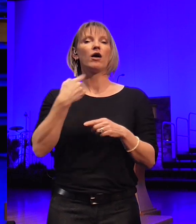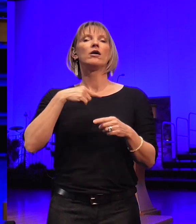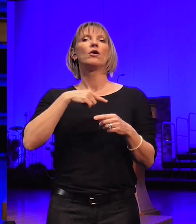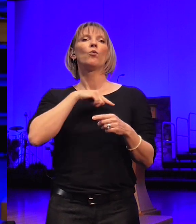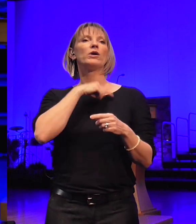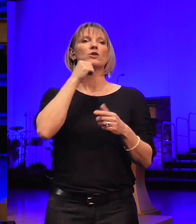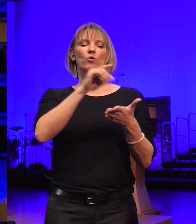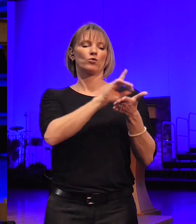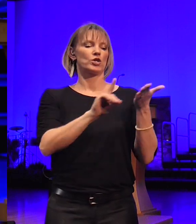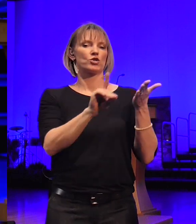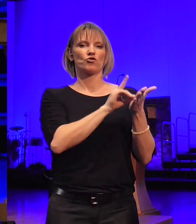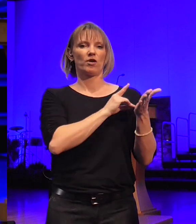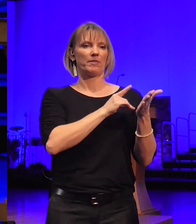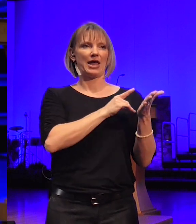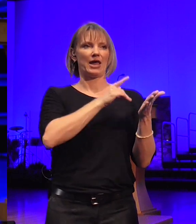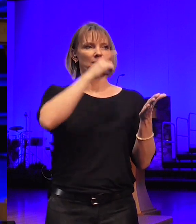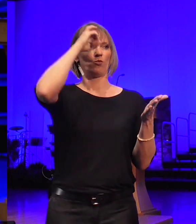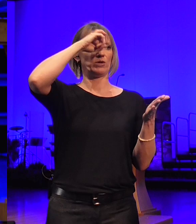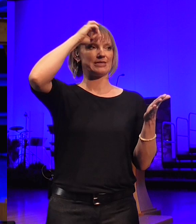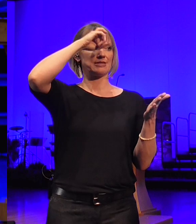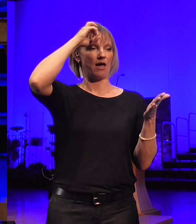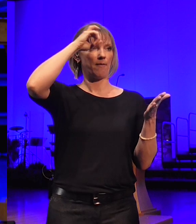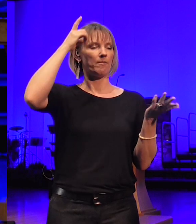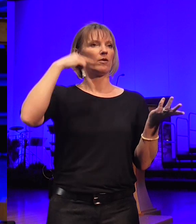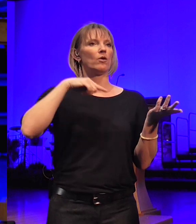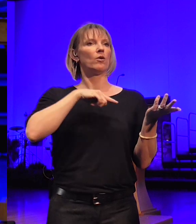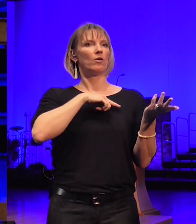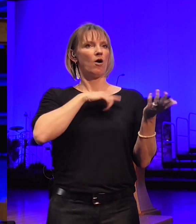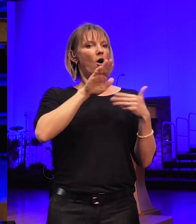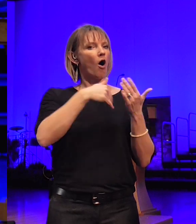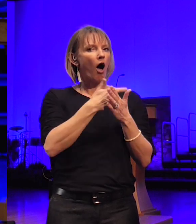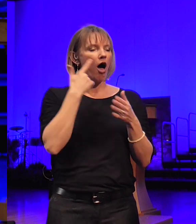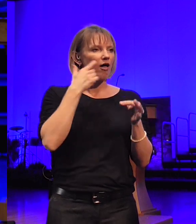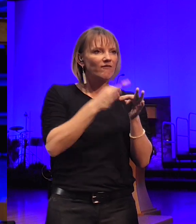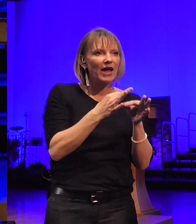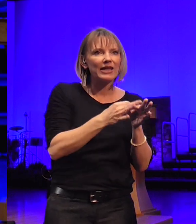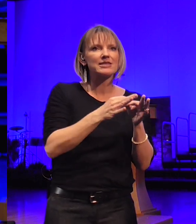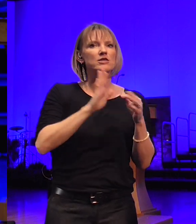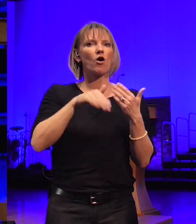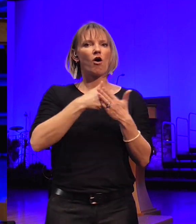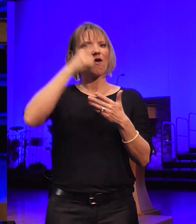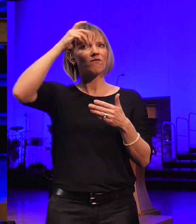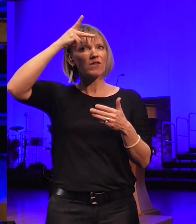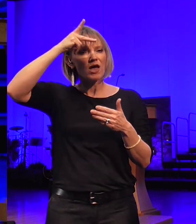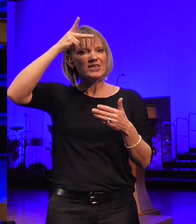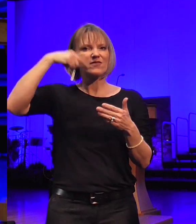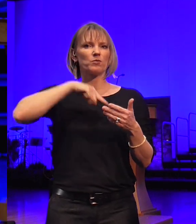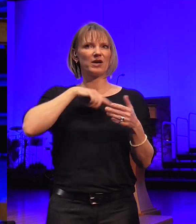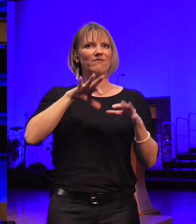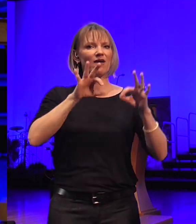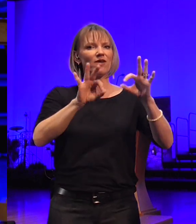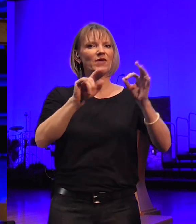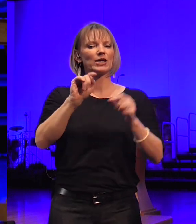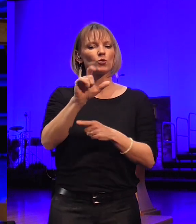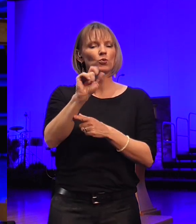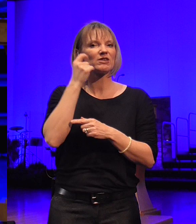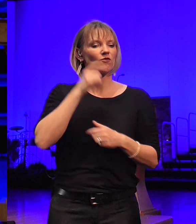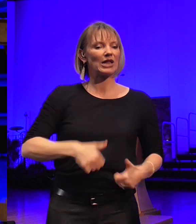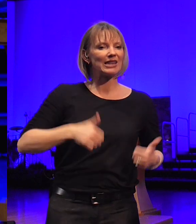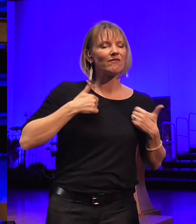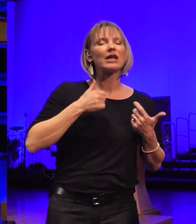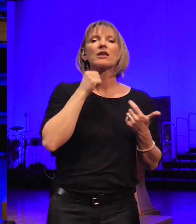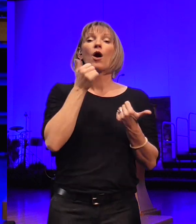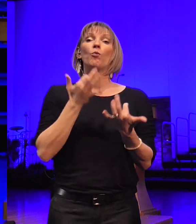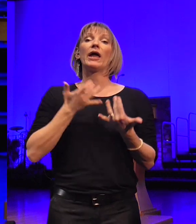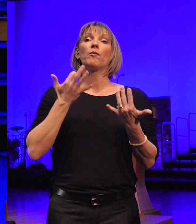discriminate against wisdom. We find in all the great faiths and all great philosophies tools for living and tools for not